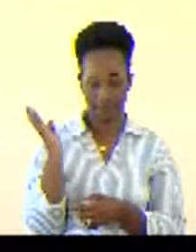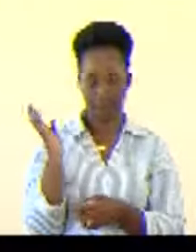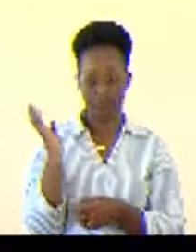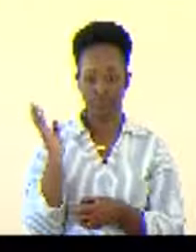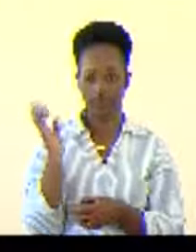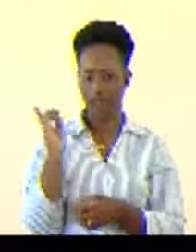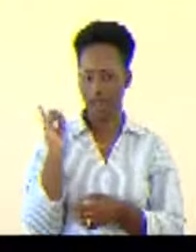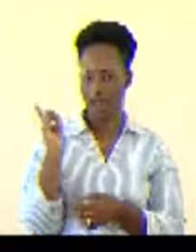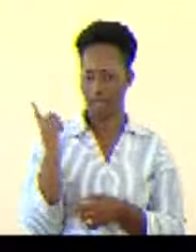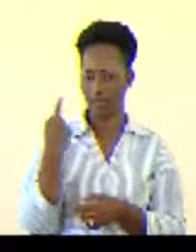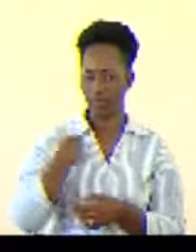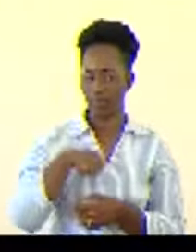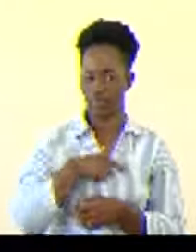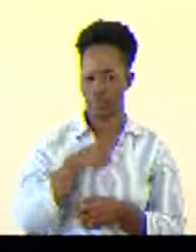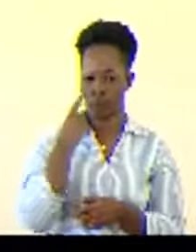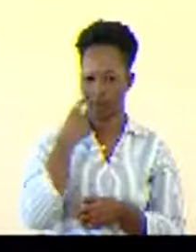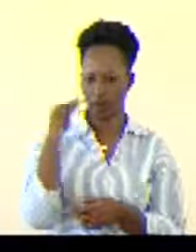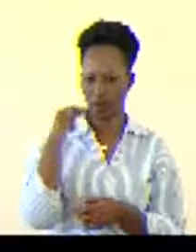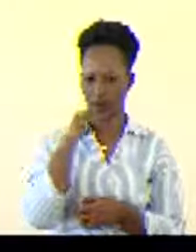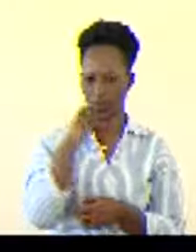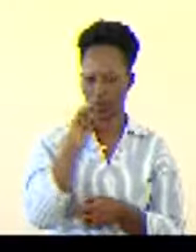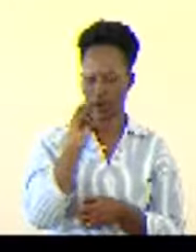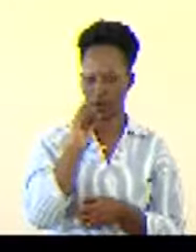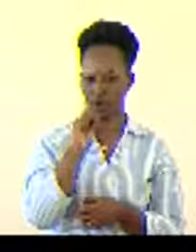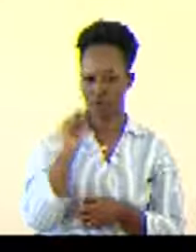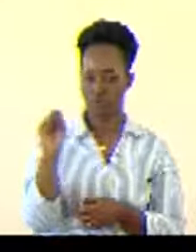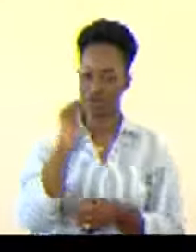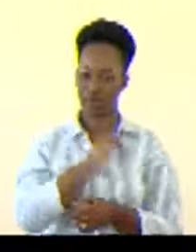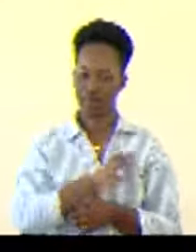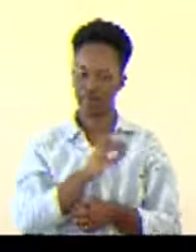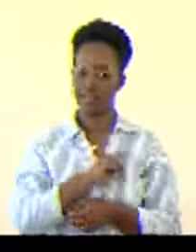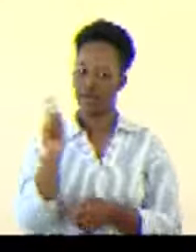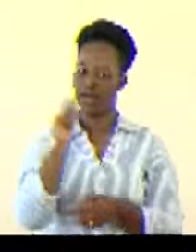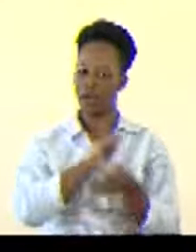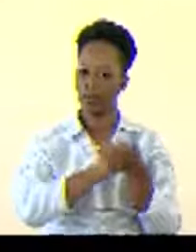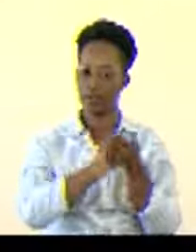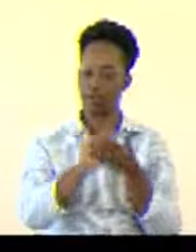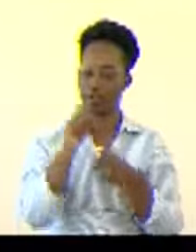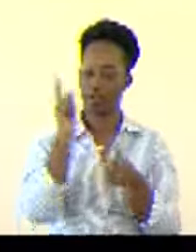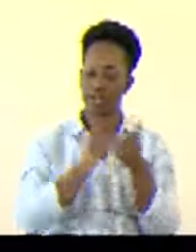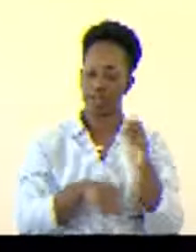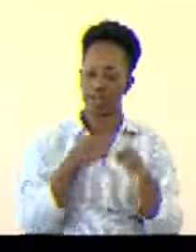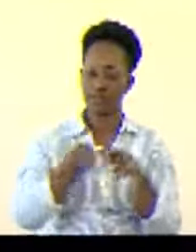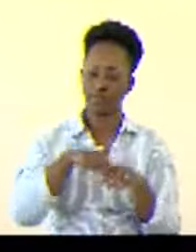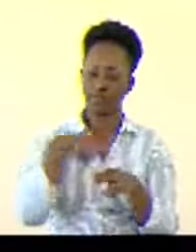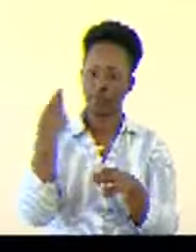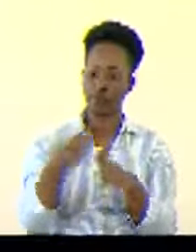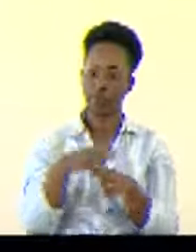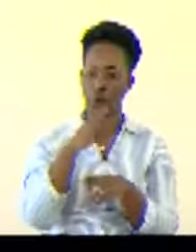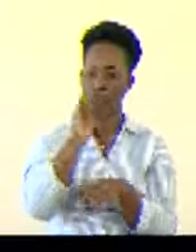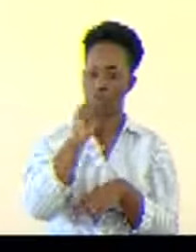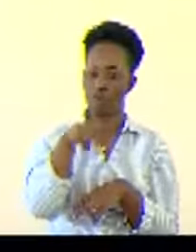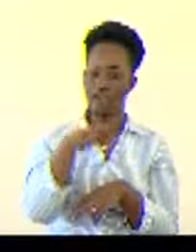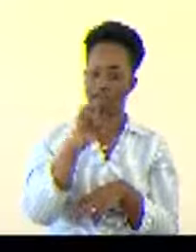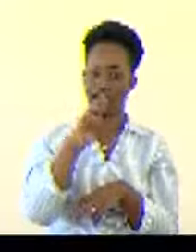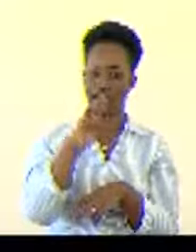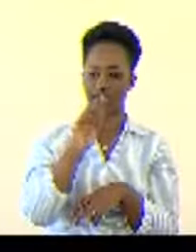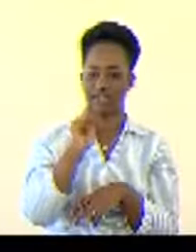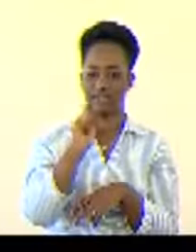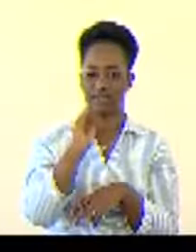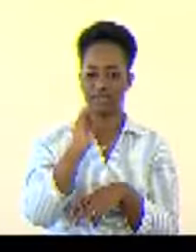Here we are considering gross profit. We have not taken away what you call operating expenses. So when it comes to this, net profit, that